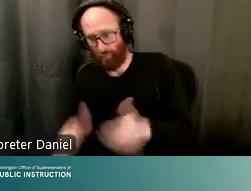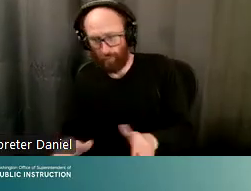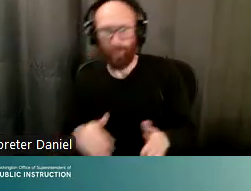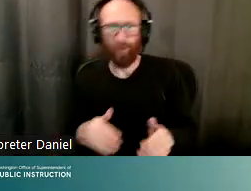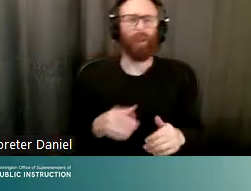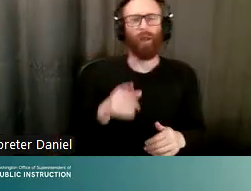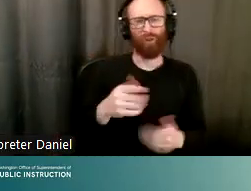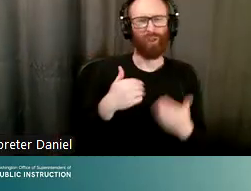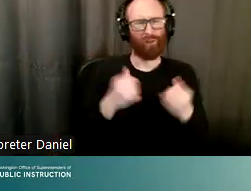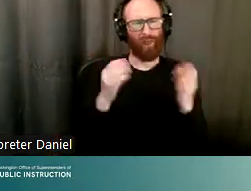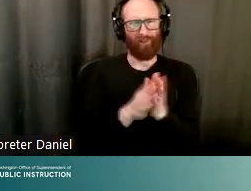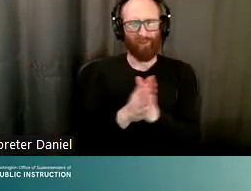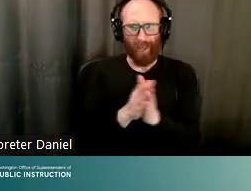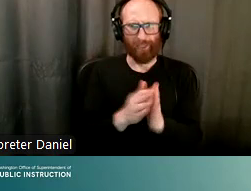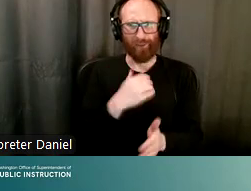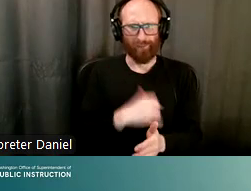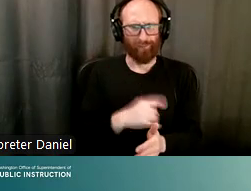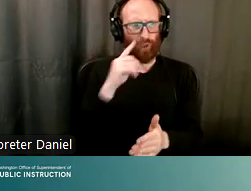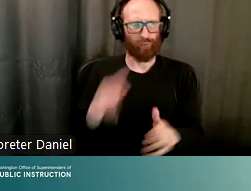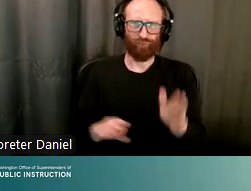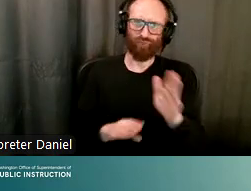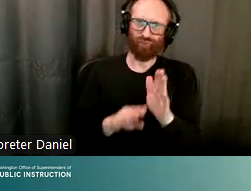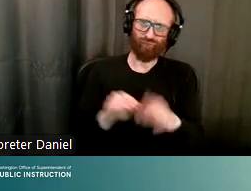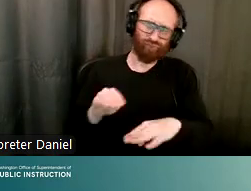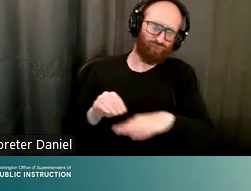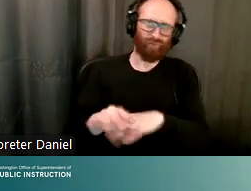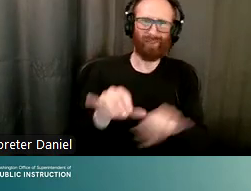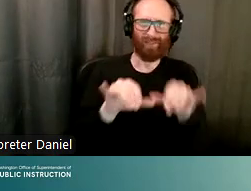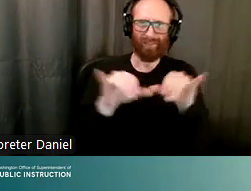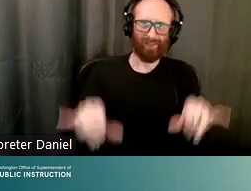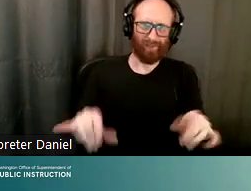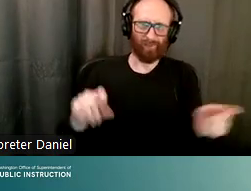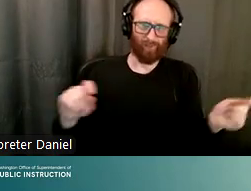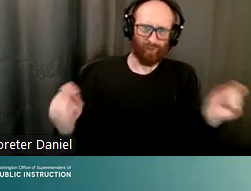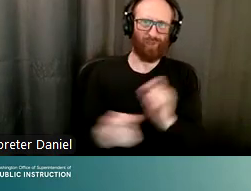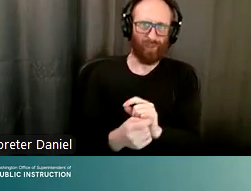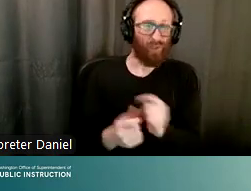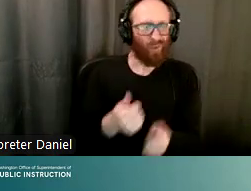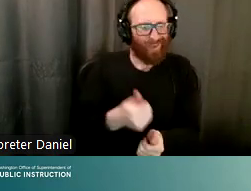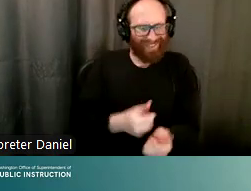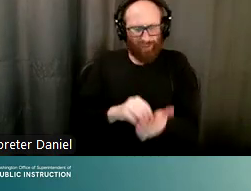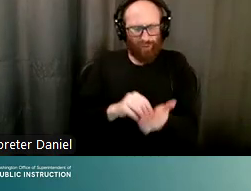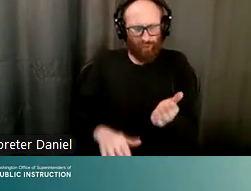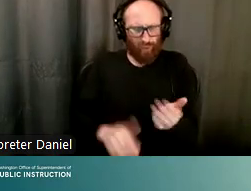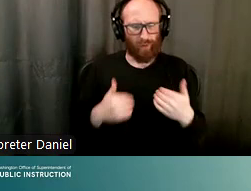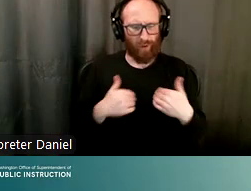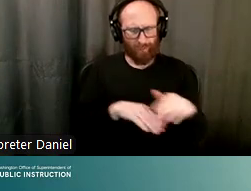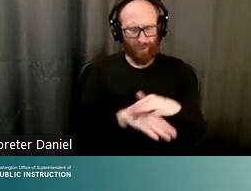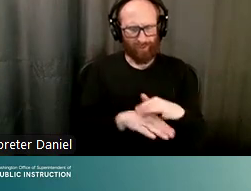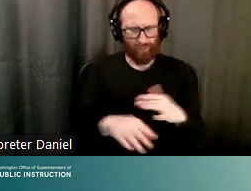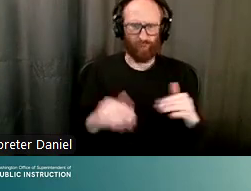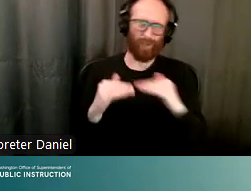building systems of change so that each student has access to some equitable mental health